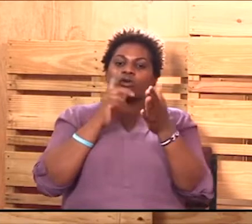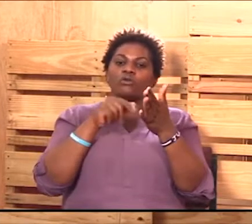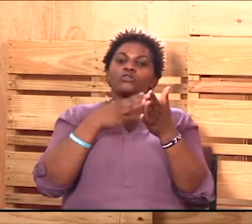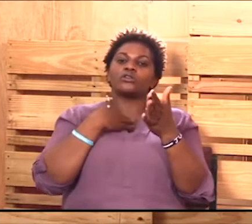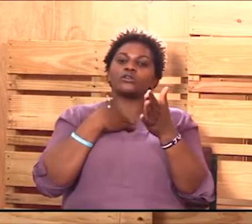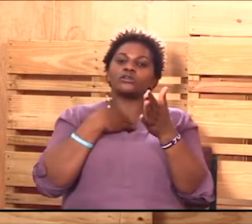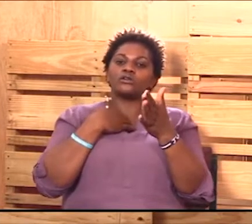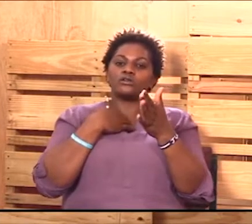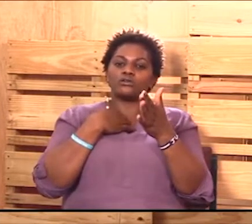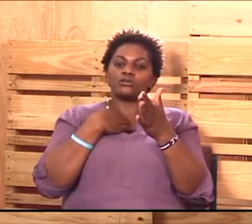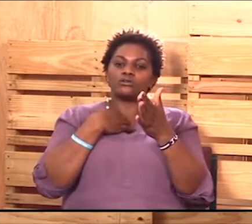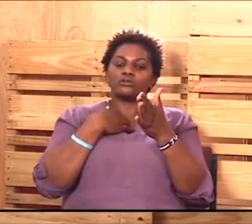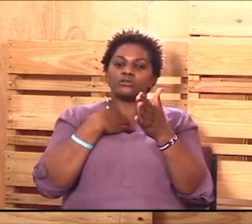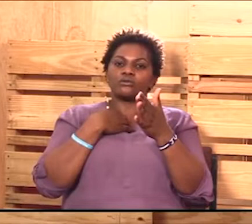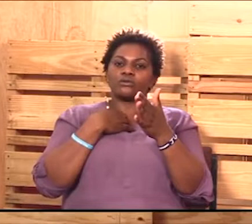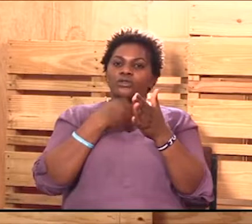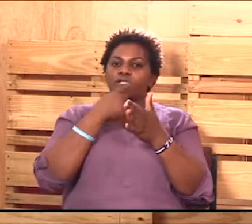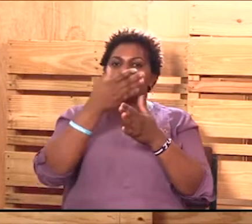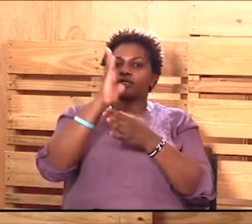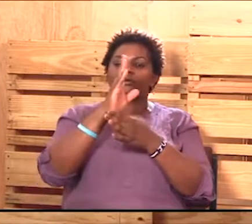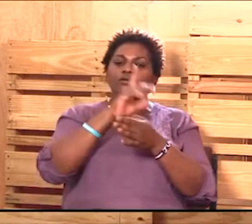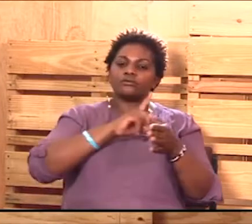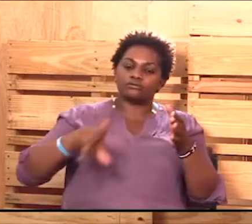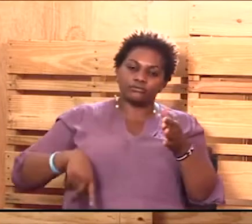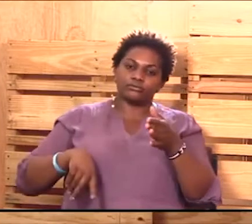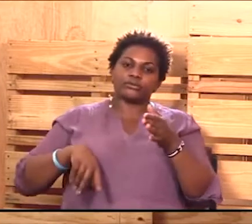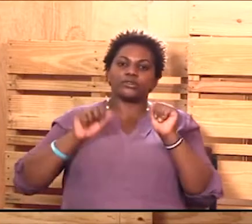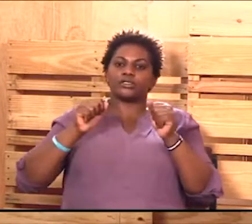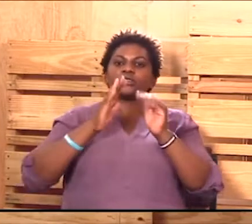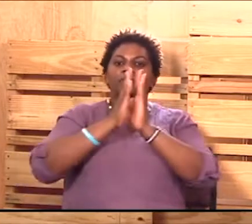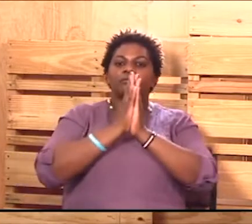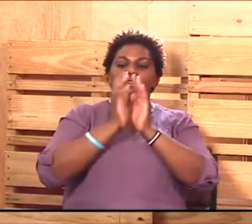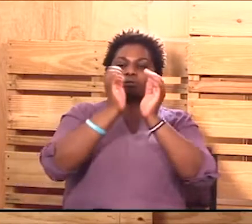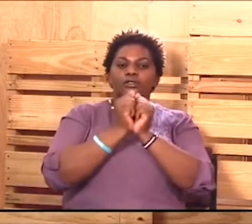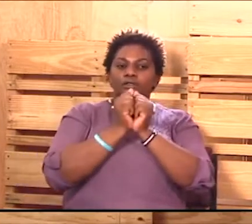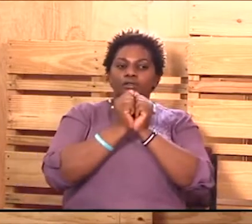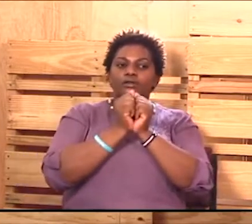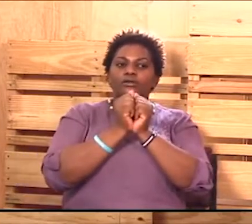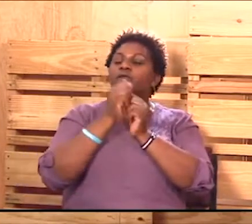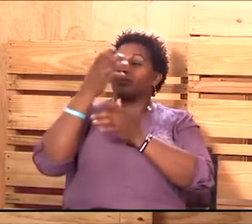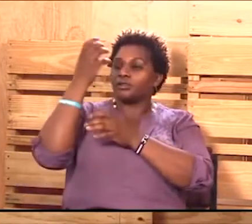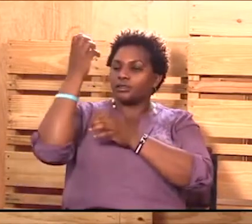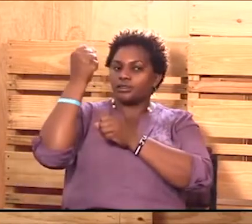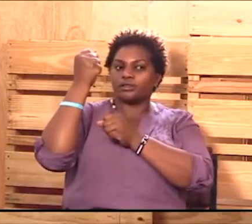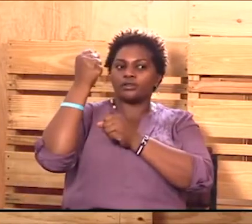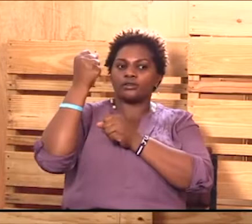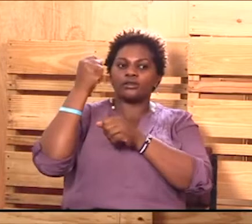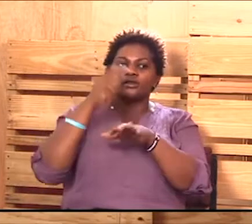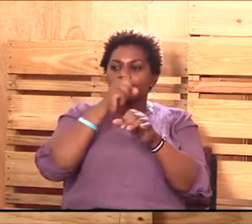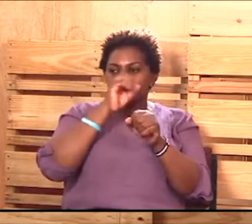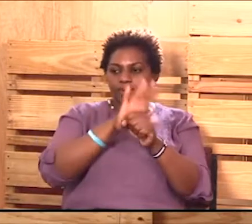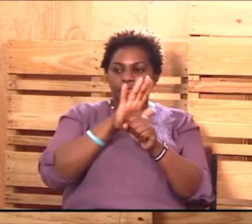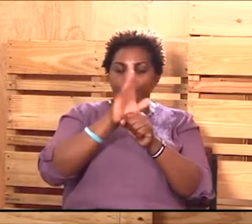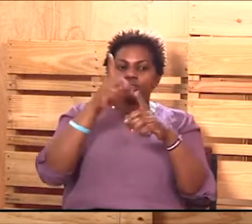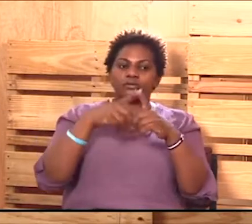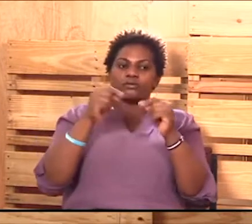it is that you need, can you say it to the Lord so that we can pray together and trust that as he has promised